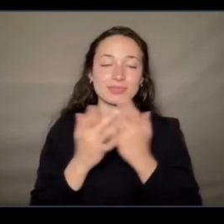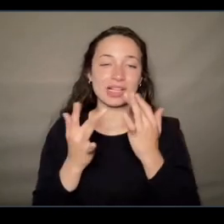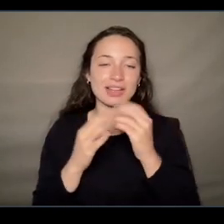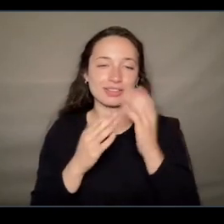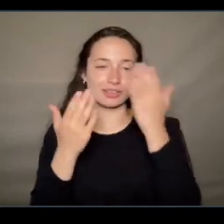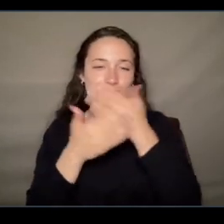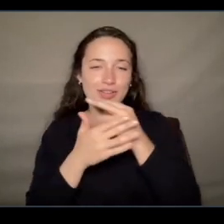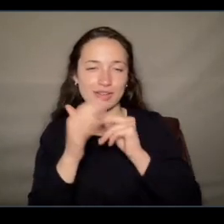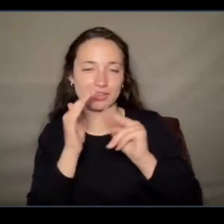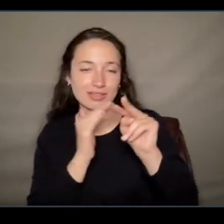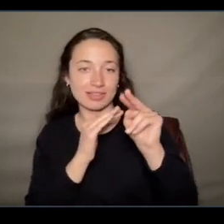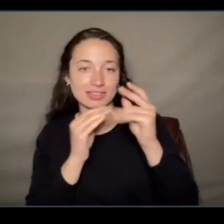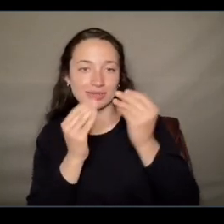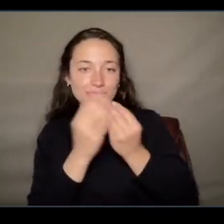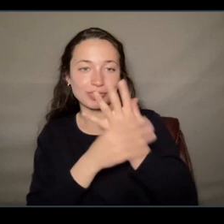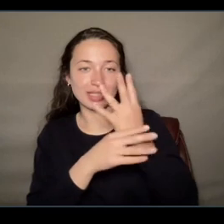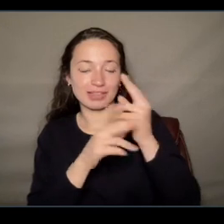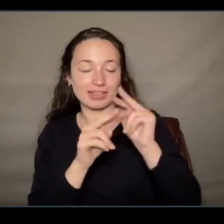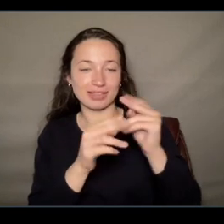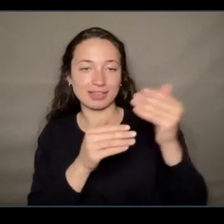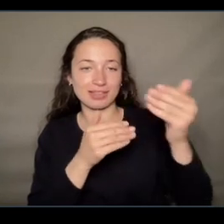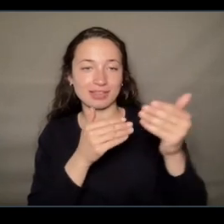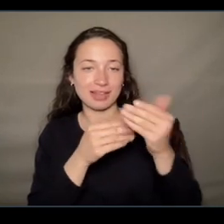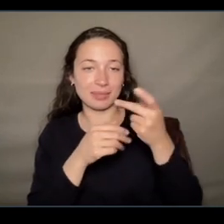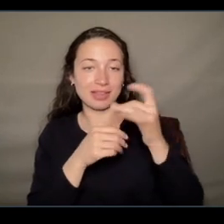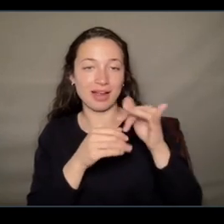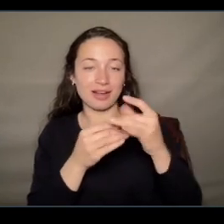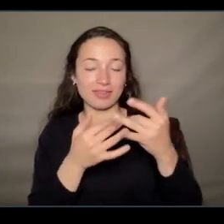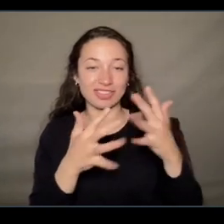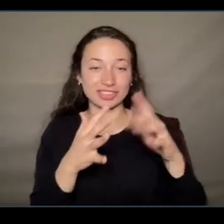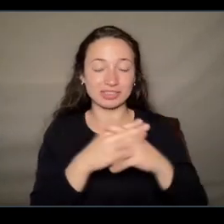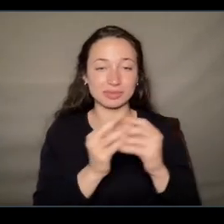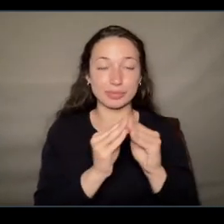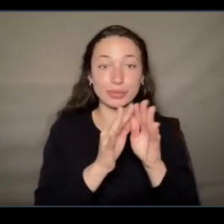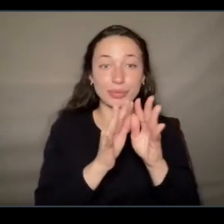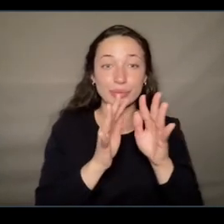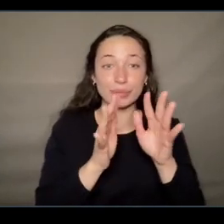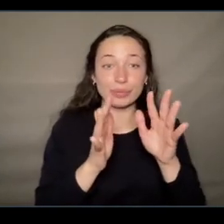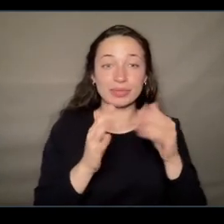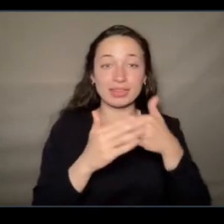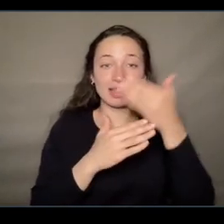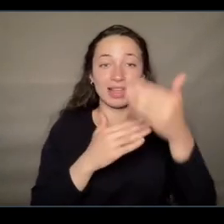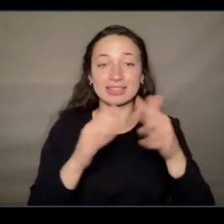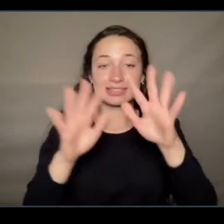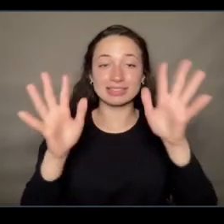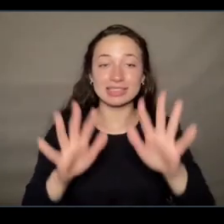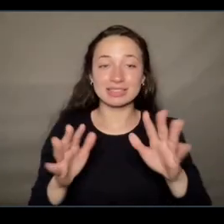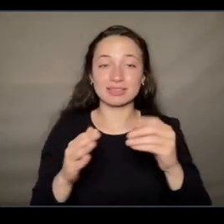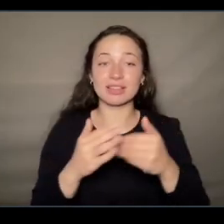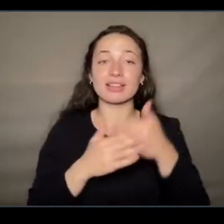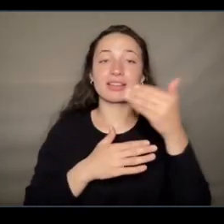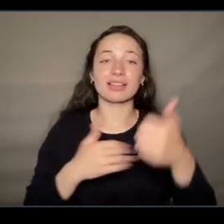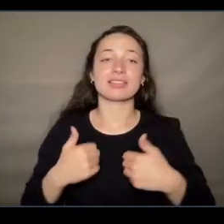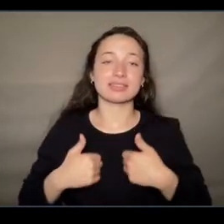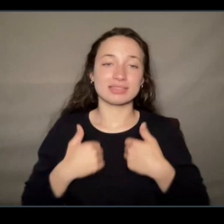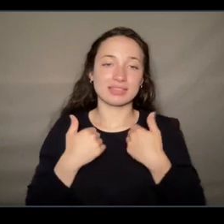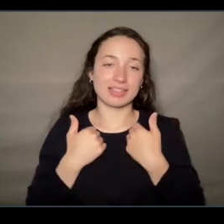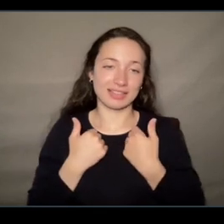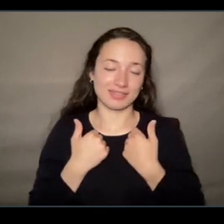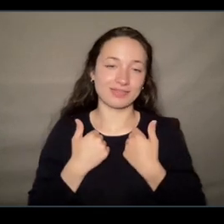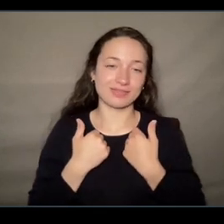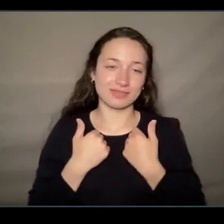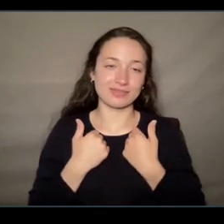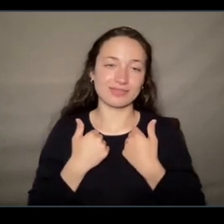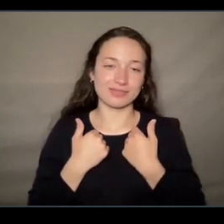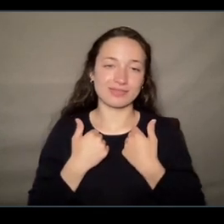Waiting in the dark for spring, see a peony already blooms in the next season, the next